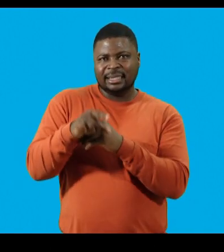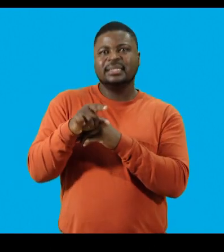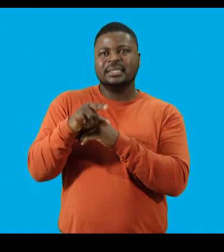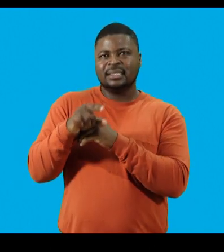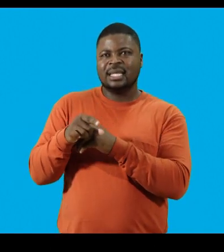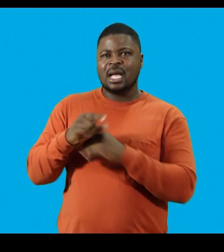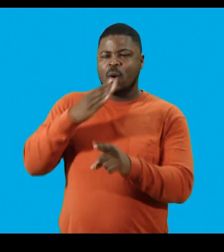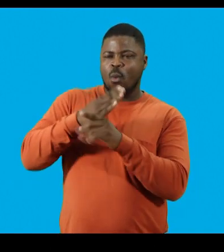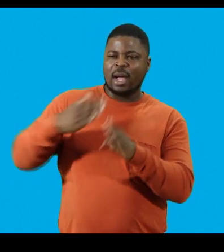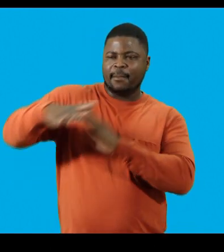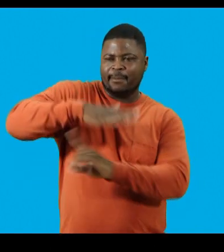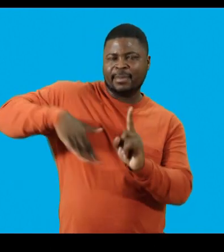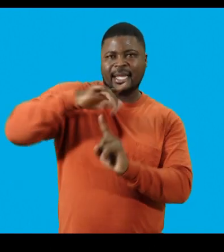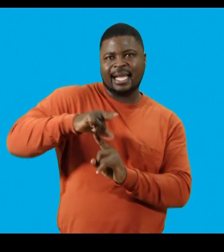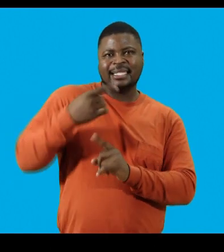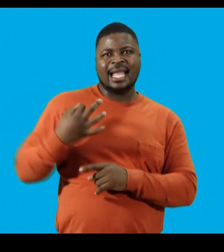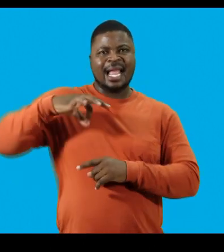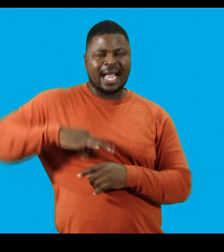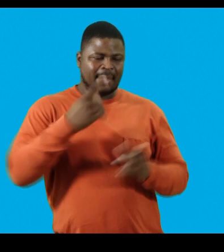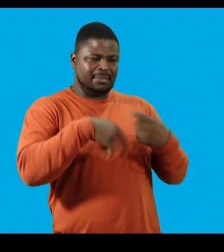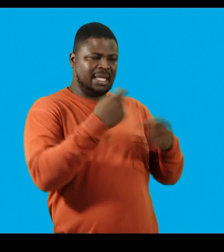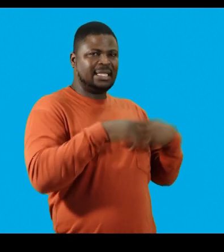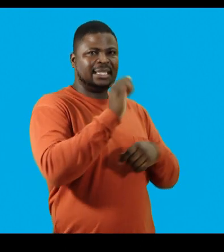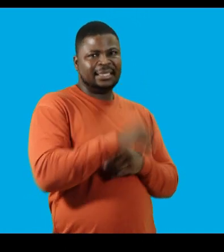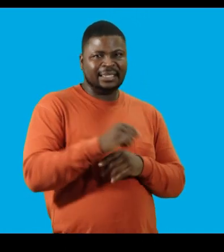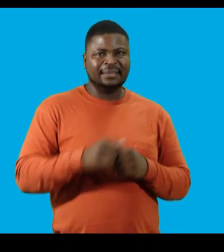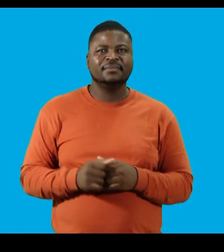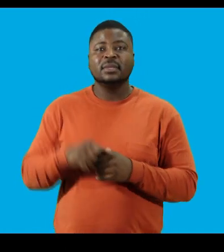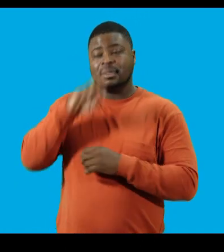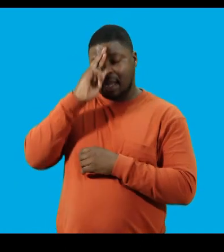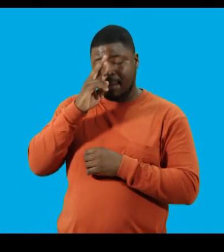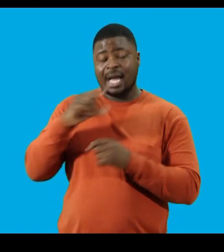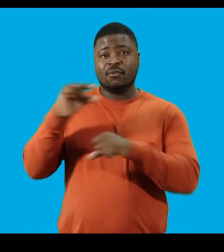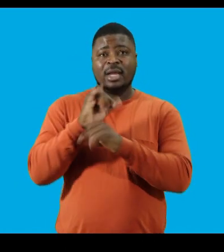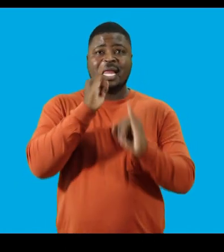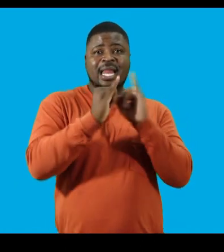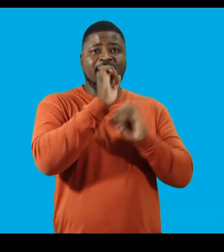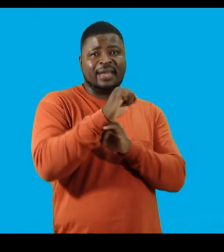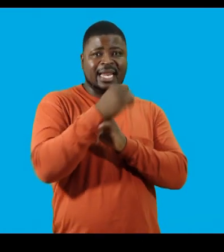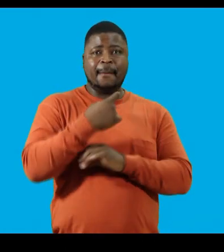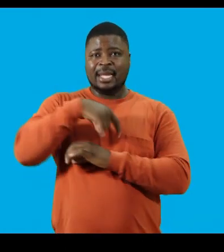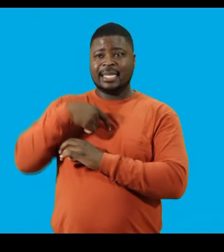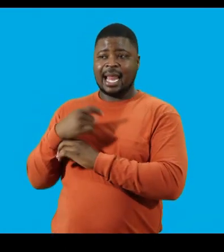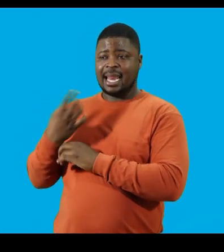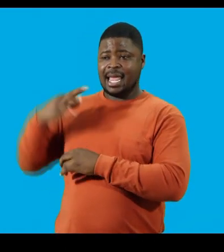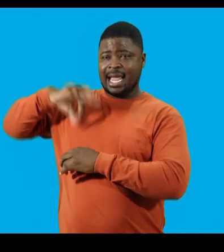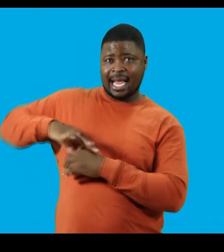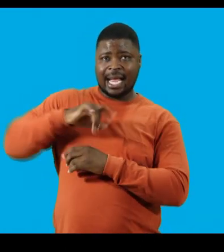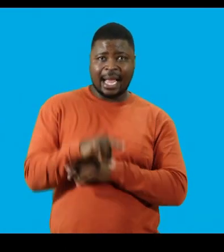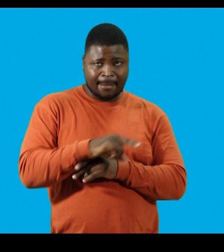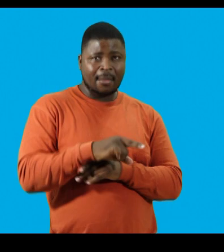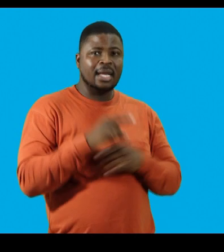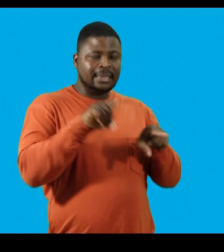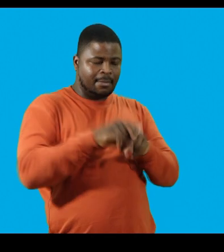income and expenditure. So now with grade 11, it's personal and business, but remember